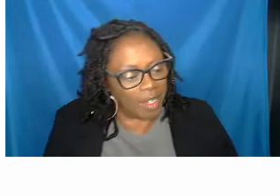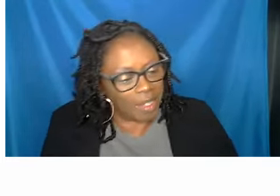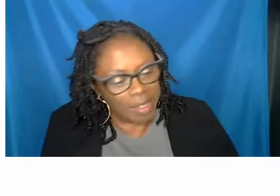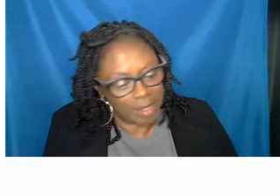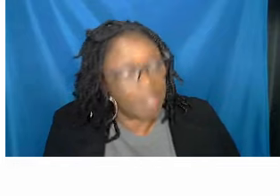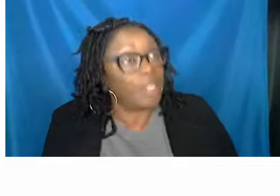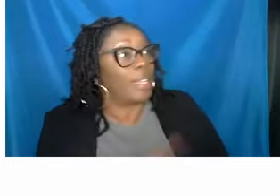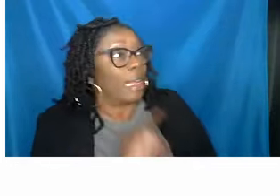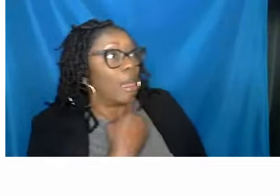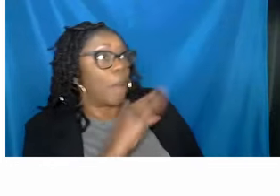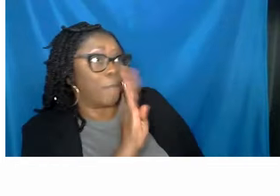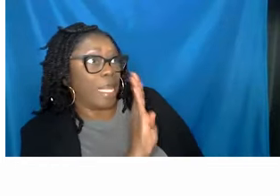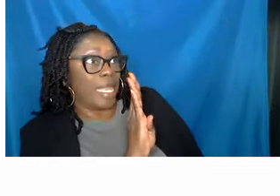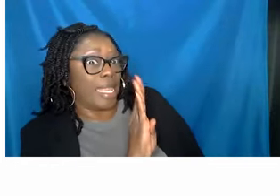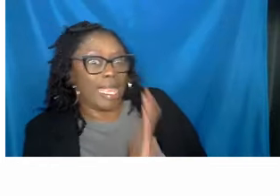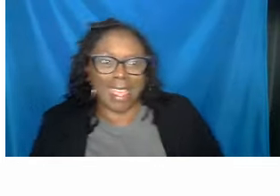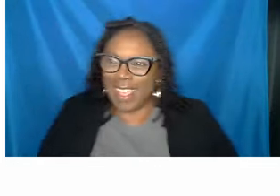B. B,